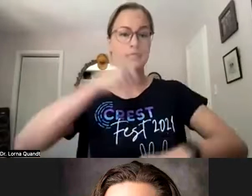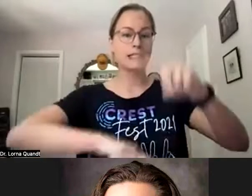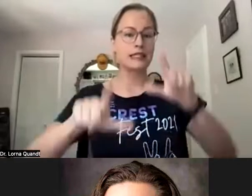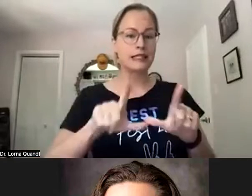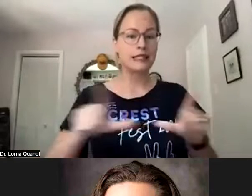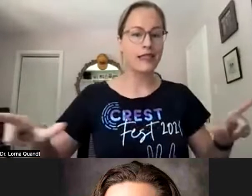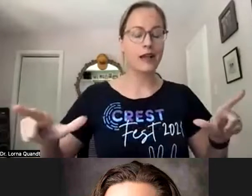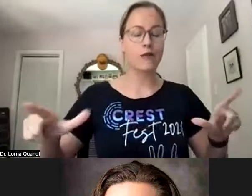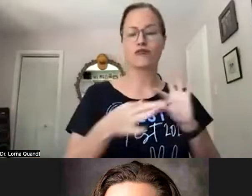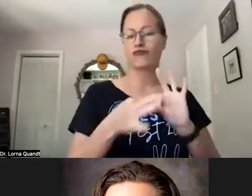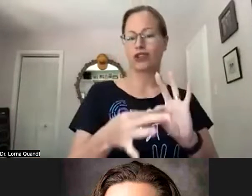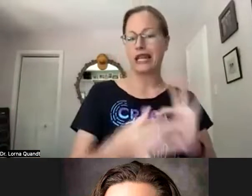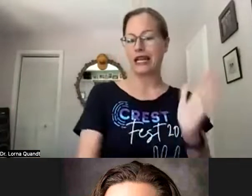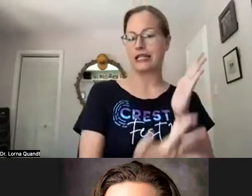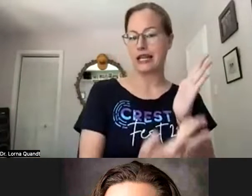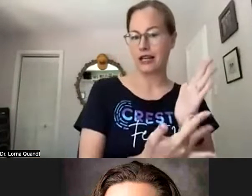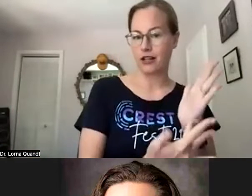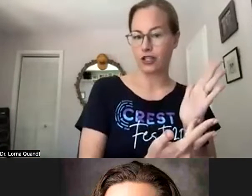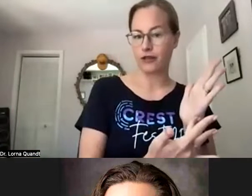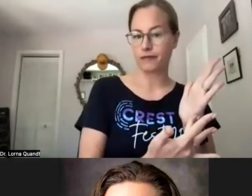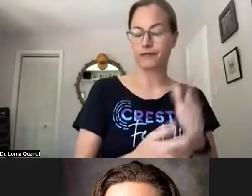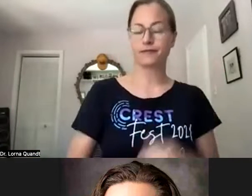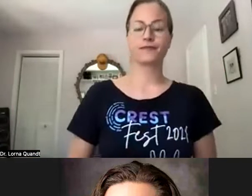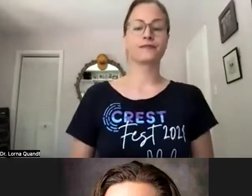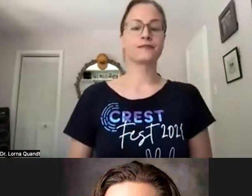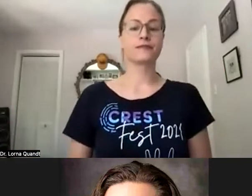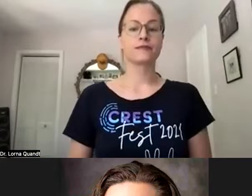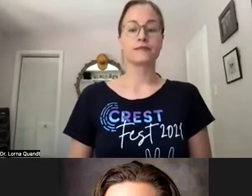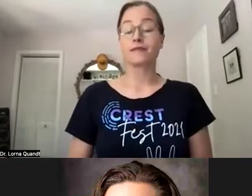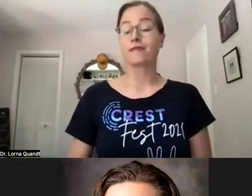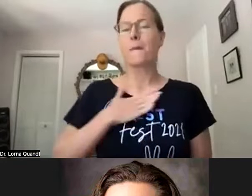specifically in areas of sign language related to technology.